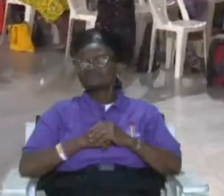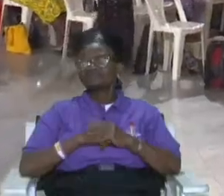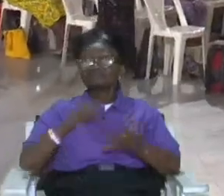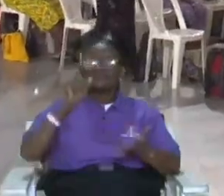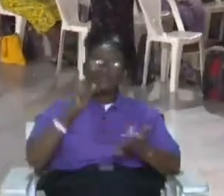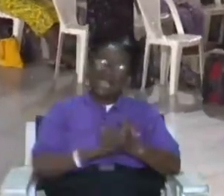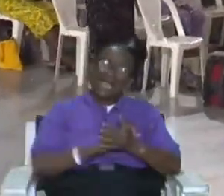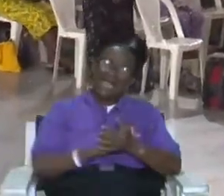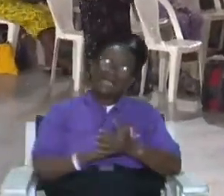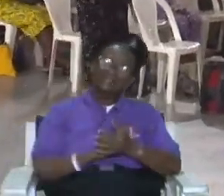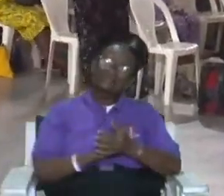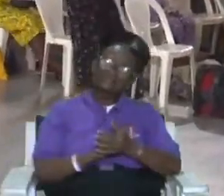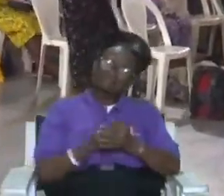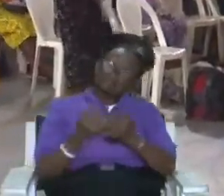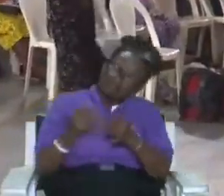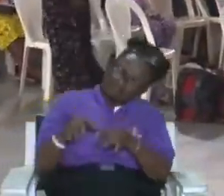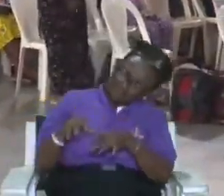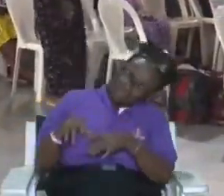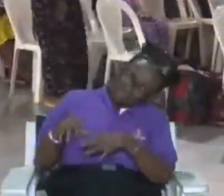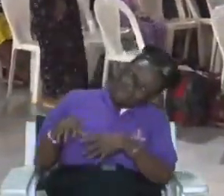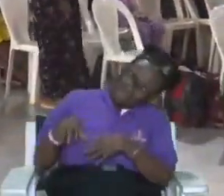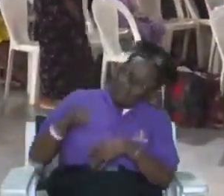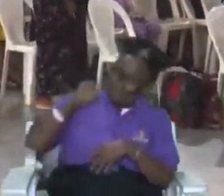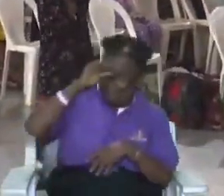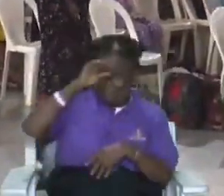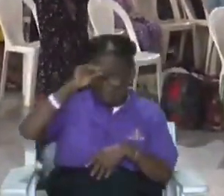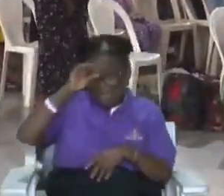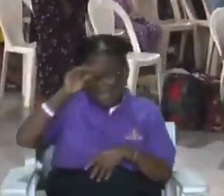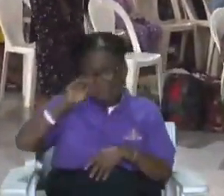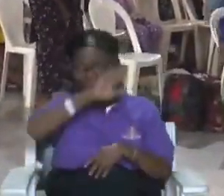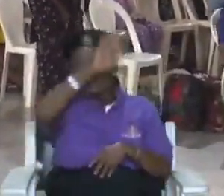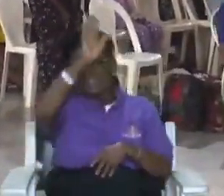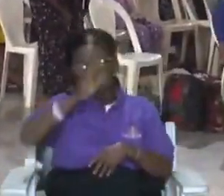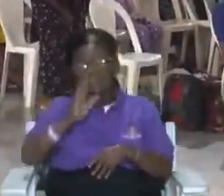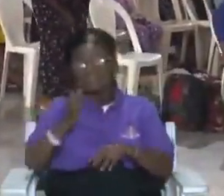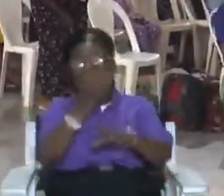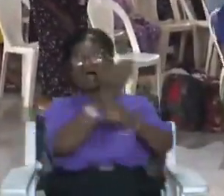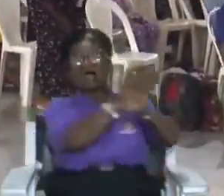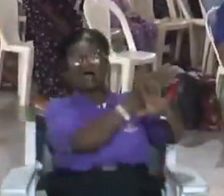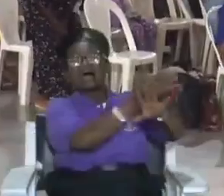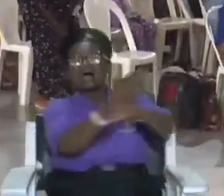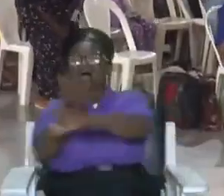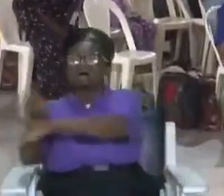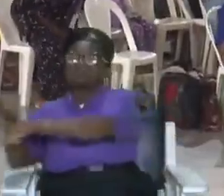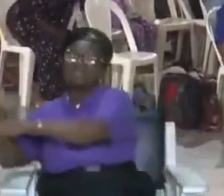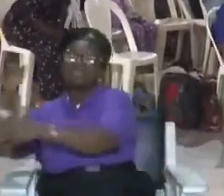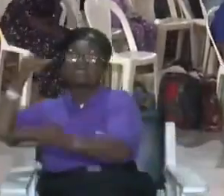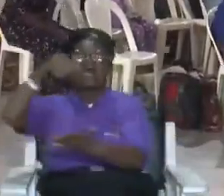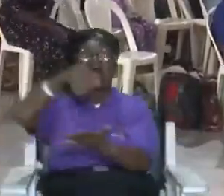That lame man never begged again.